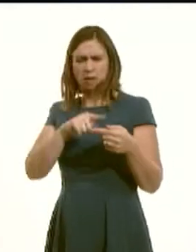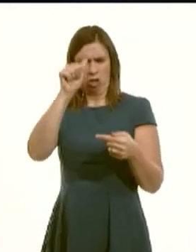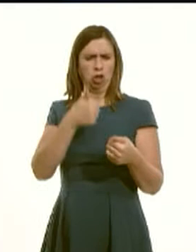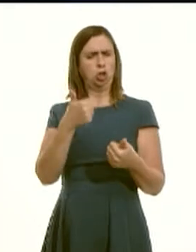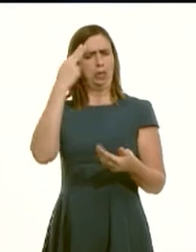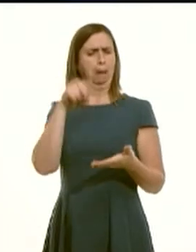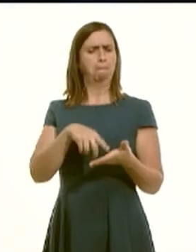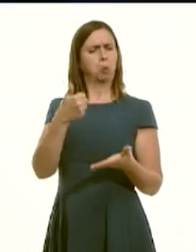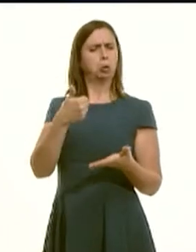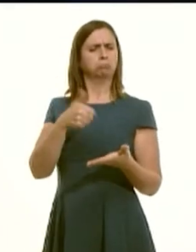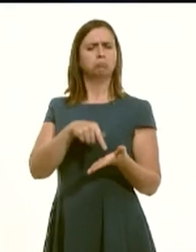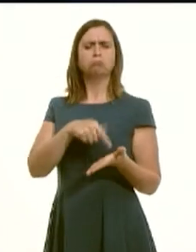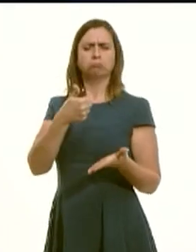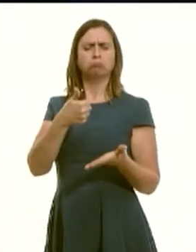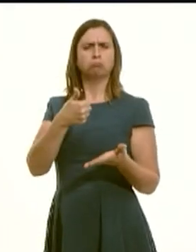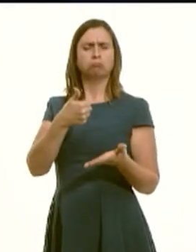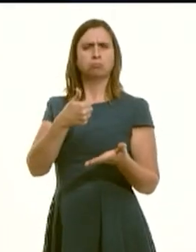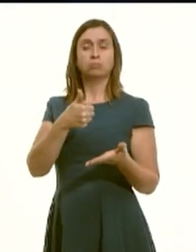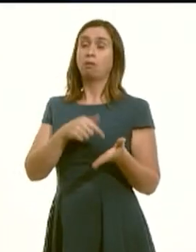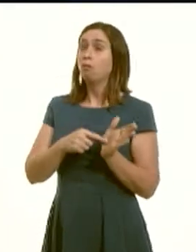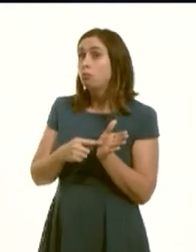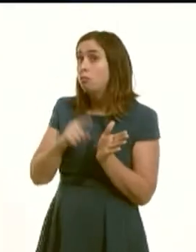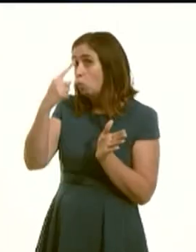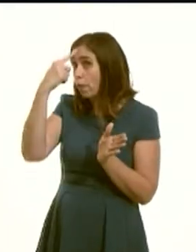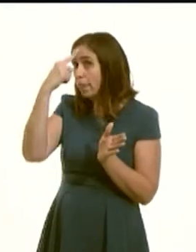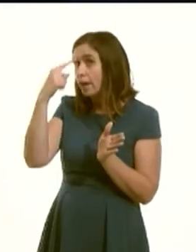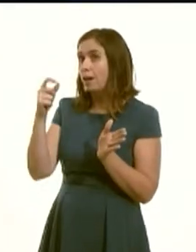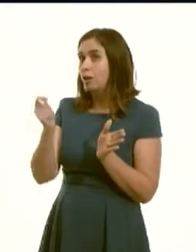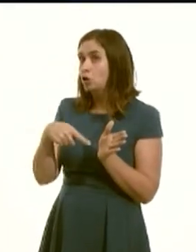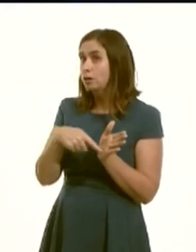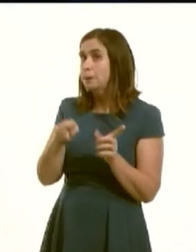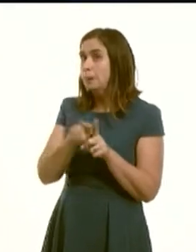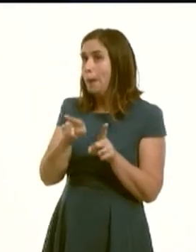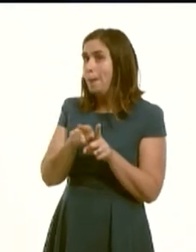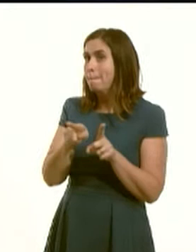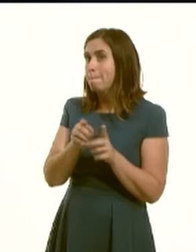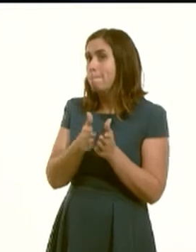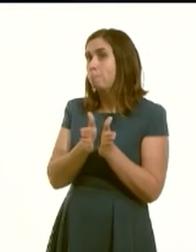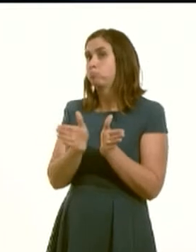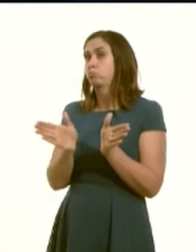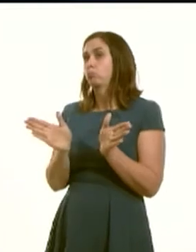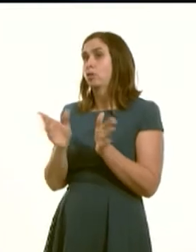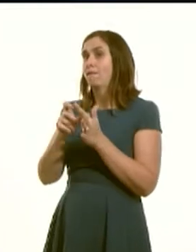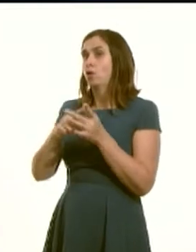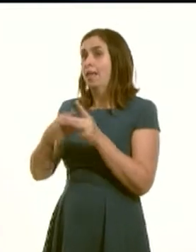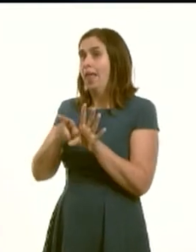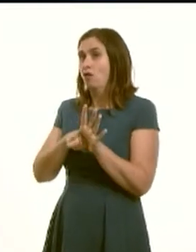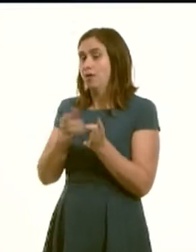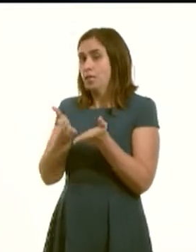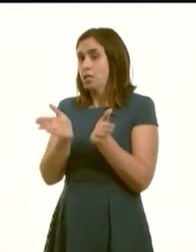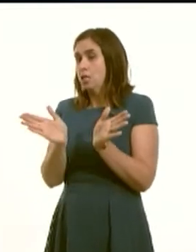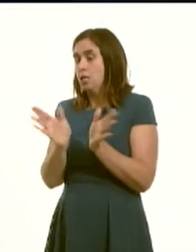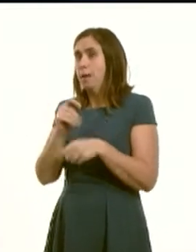quality product. Do you think that there is in fact scope for this to be extended more in the dairy sector to actually provide